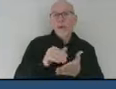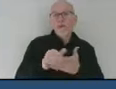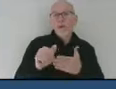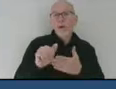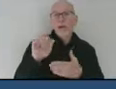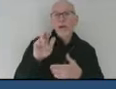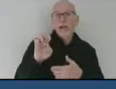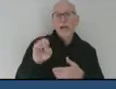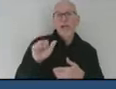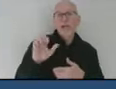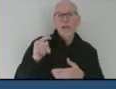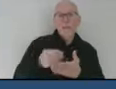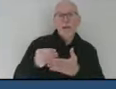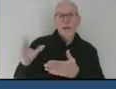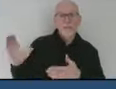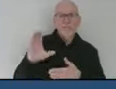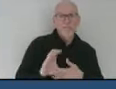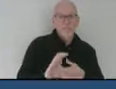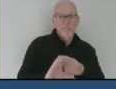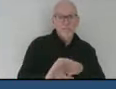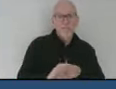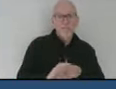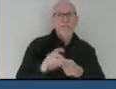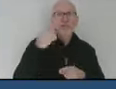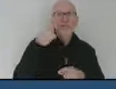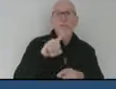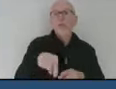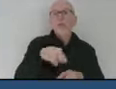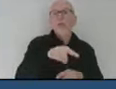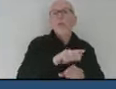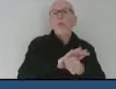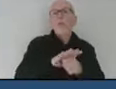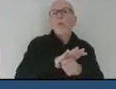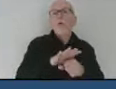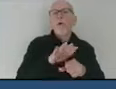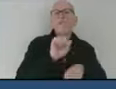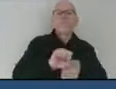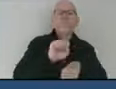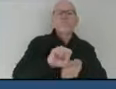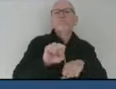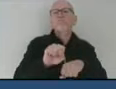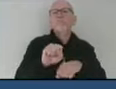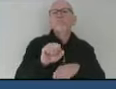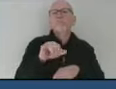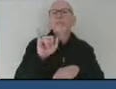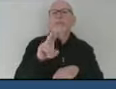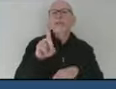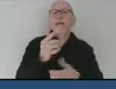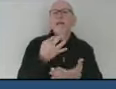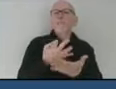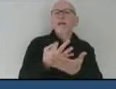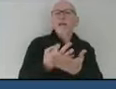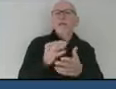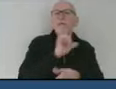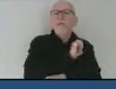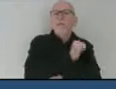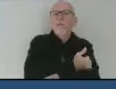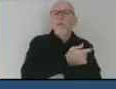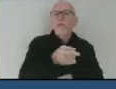funding to go toward local efforts. And the IFA, the Indiana Finance Authority,